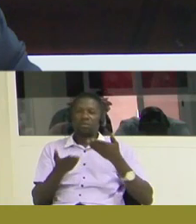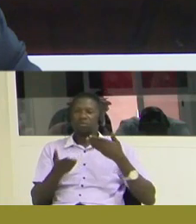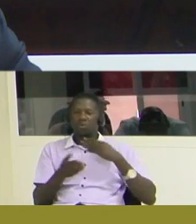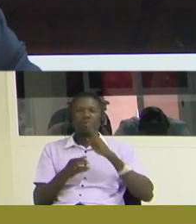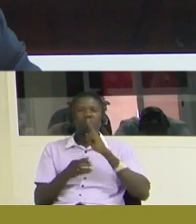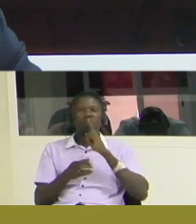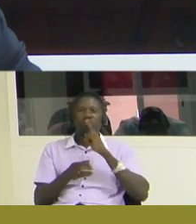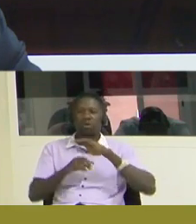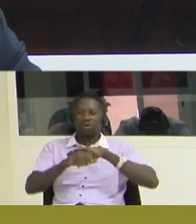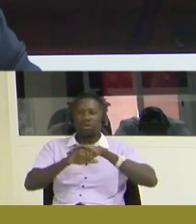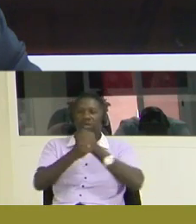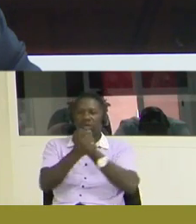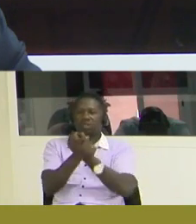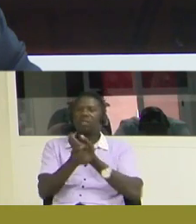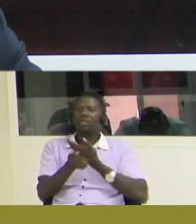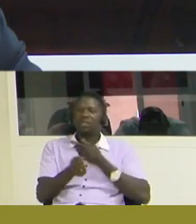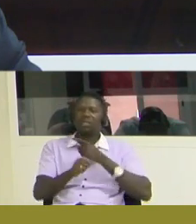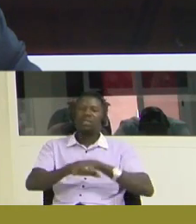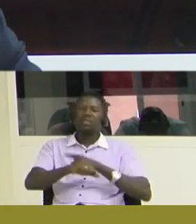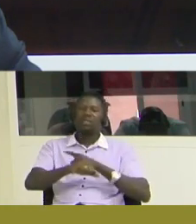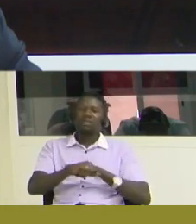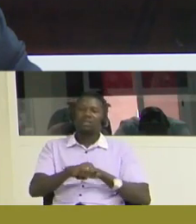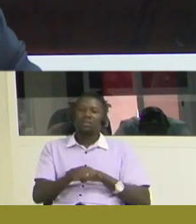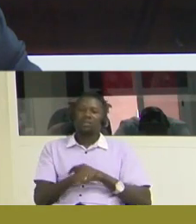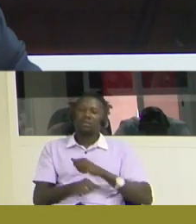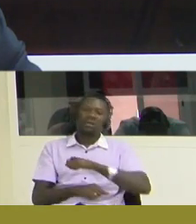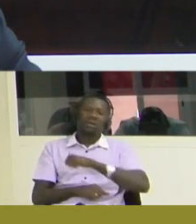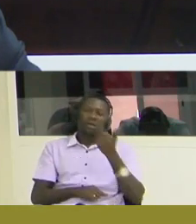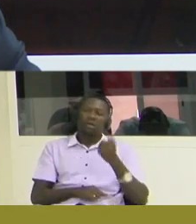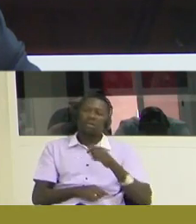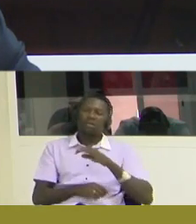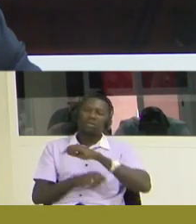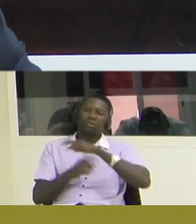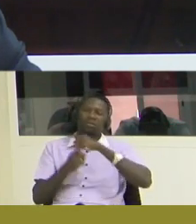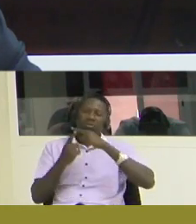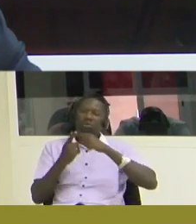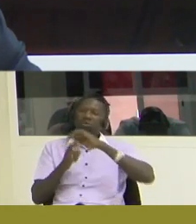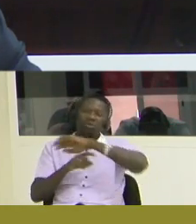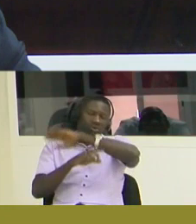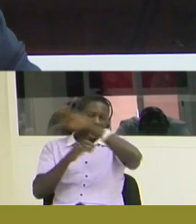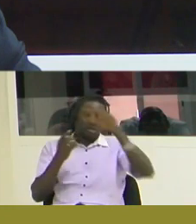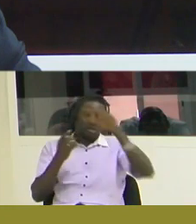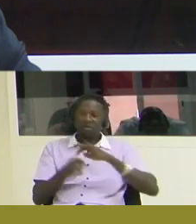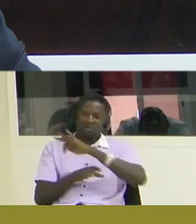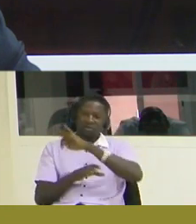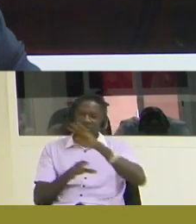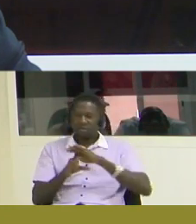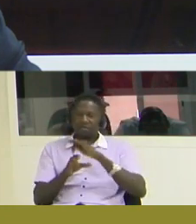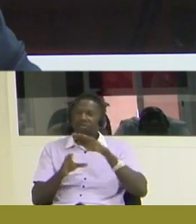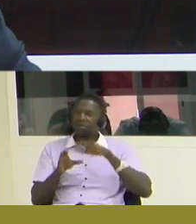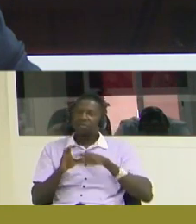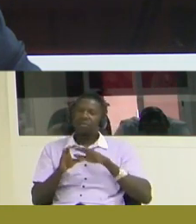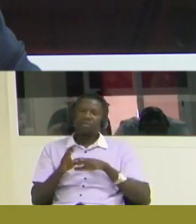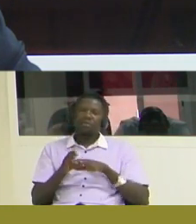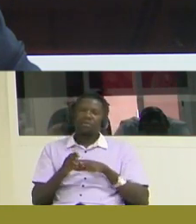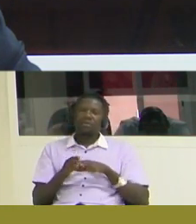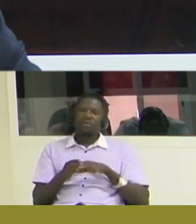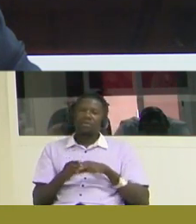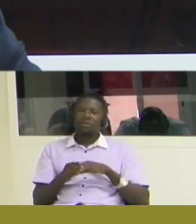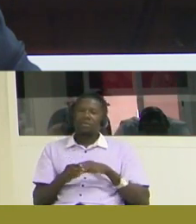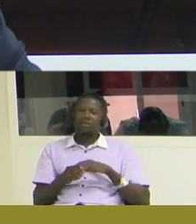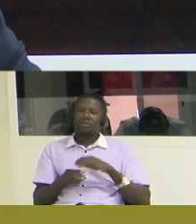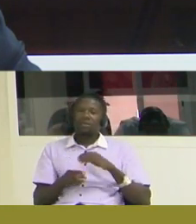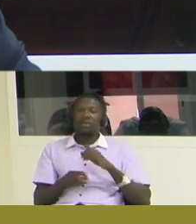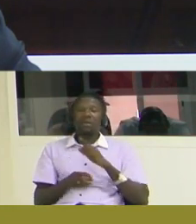arrested at the time exchange about yep lost all their families new mahom those who knew